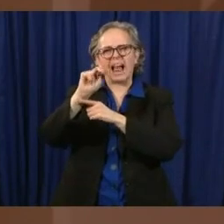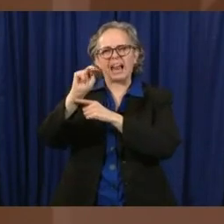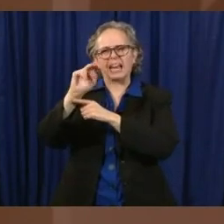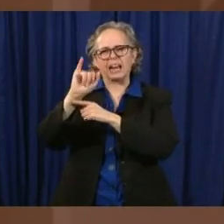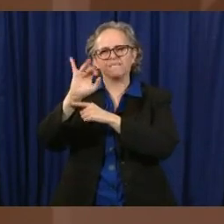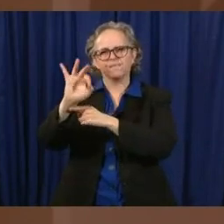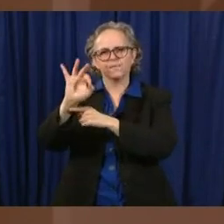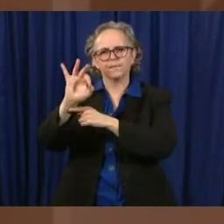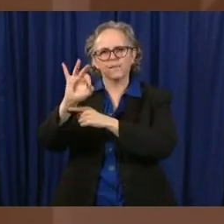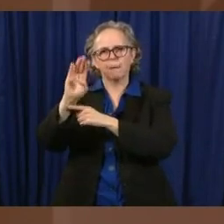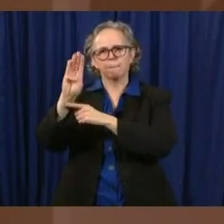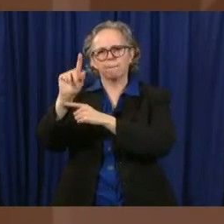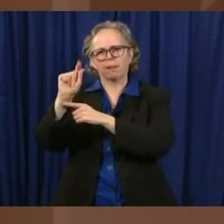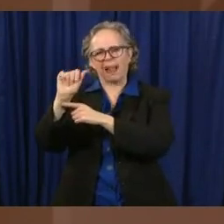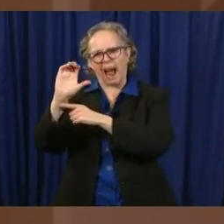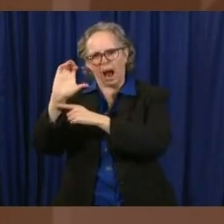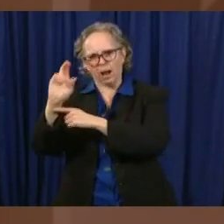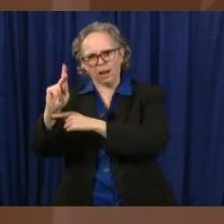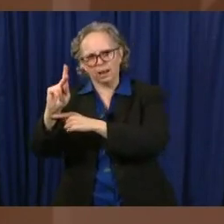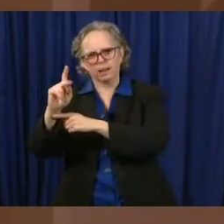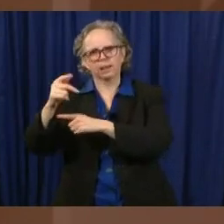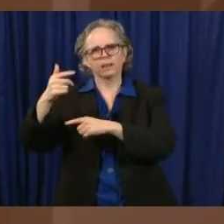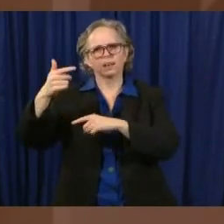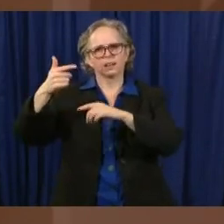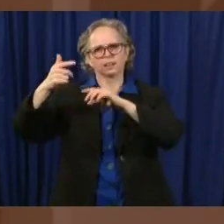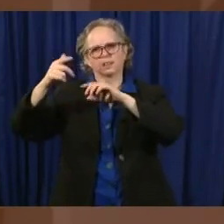The funding will be used to purchase